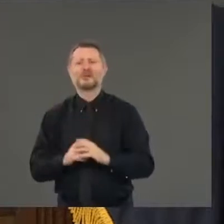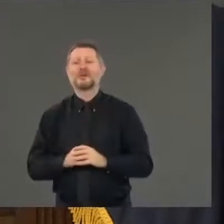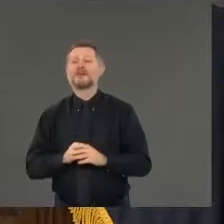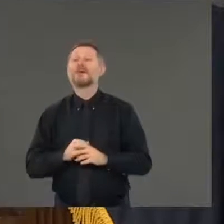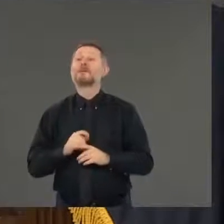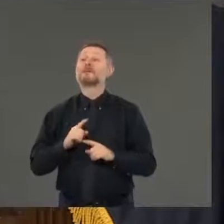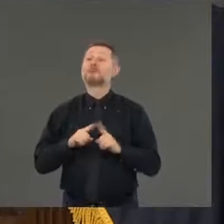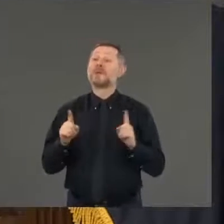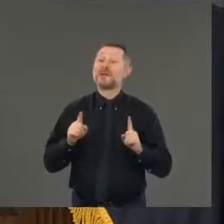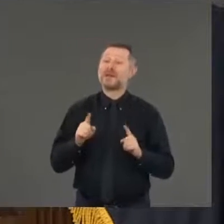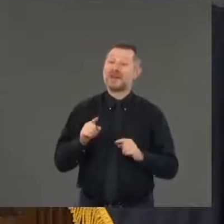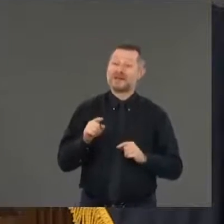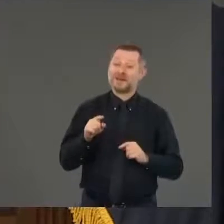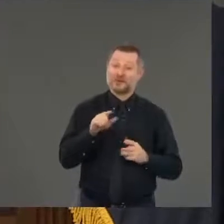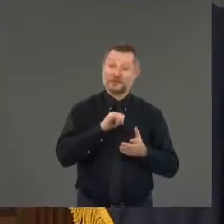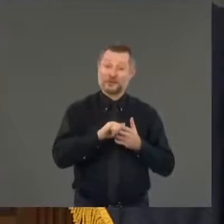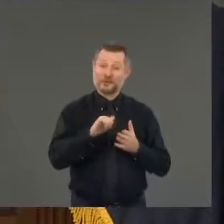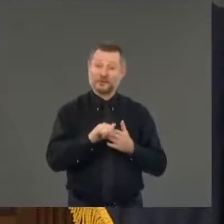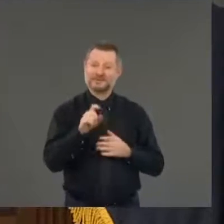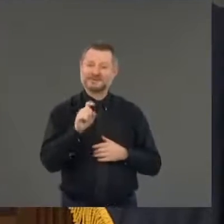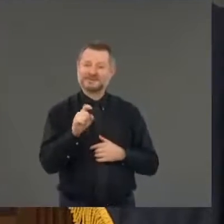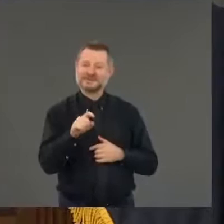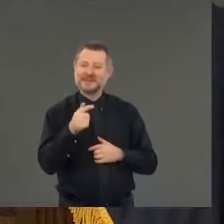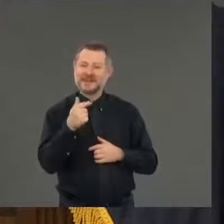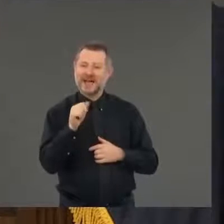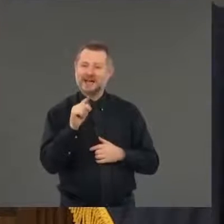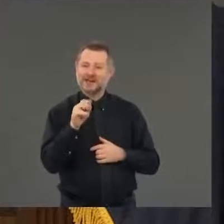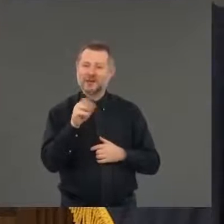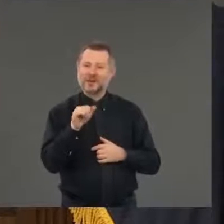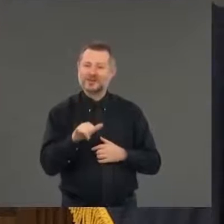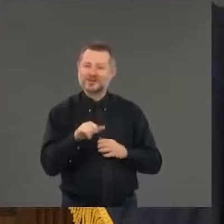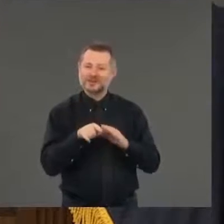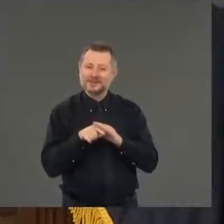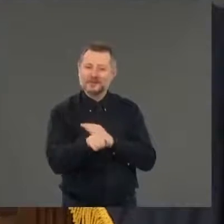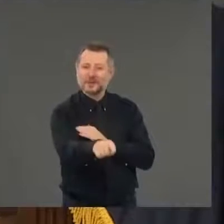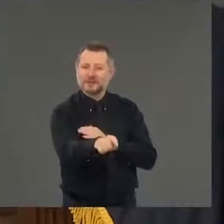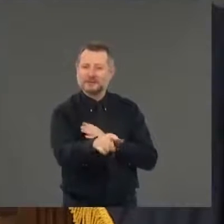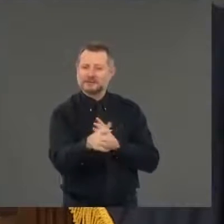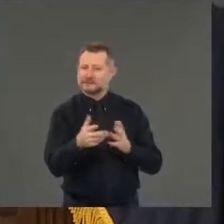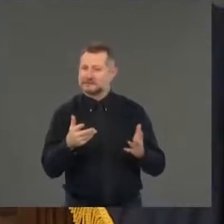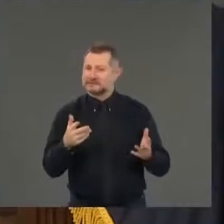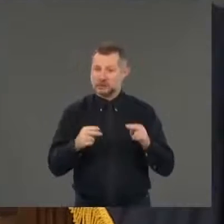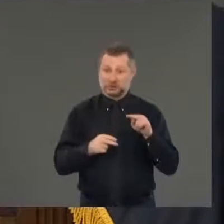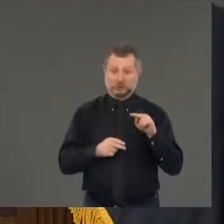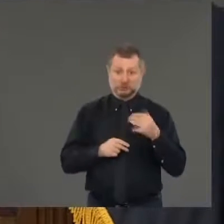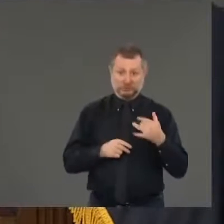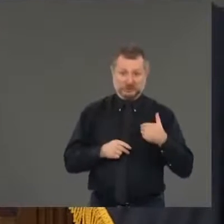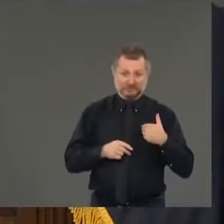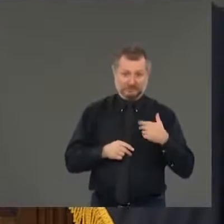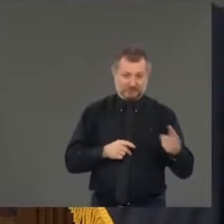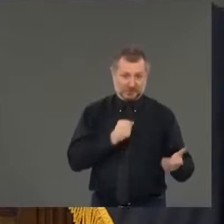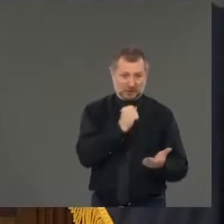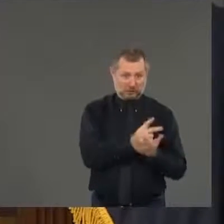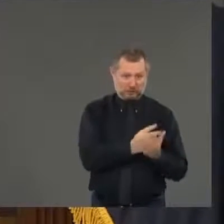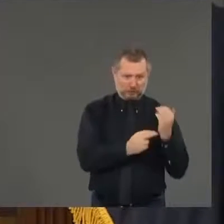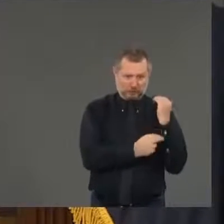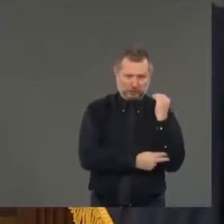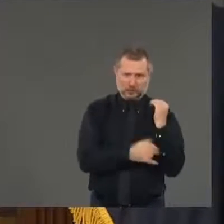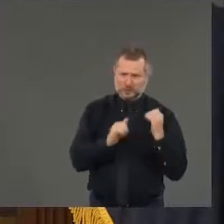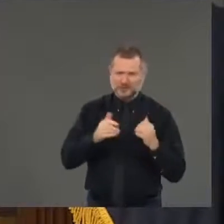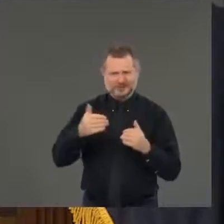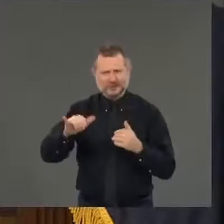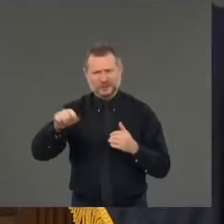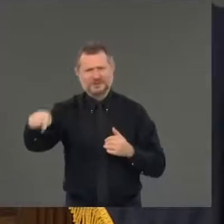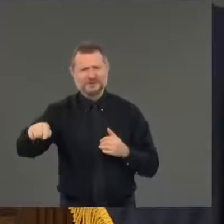Gateway Tunnel, you know, this is just a bridge to nowhere without the Gateway Tunnel. If you don't fix